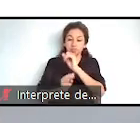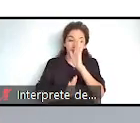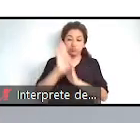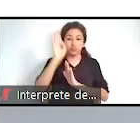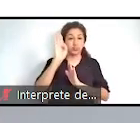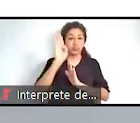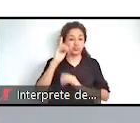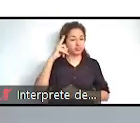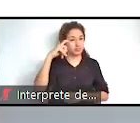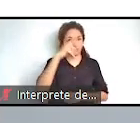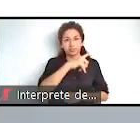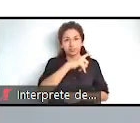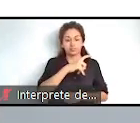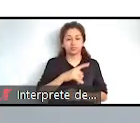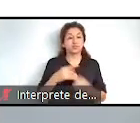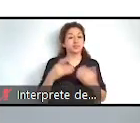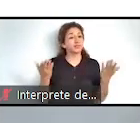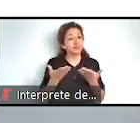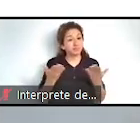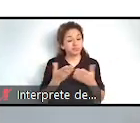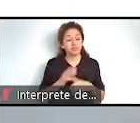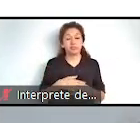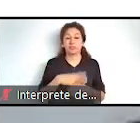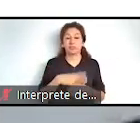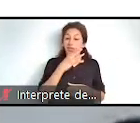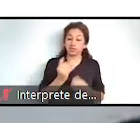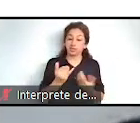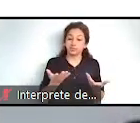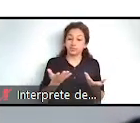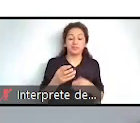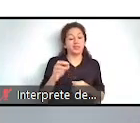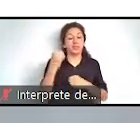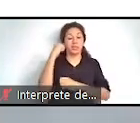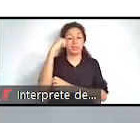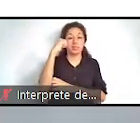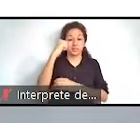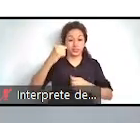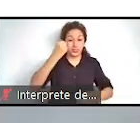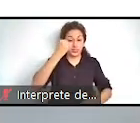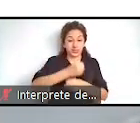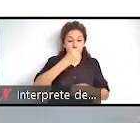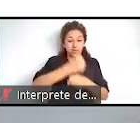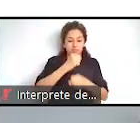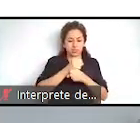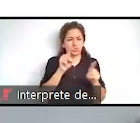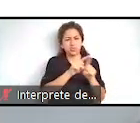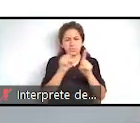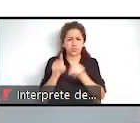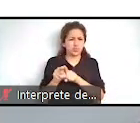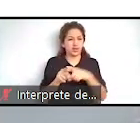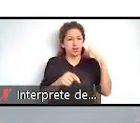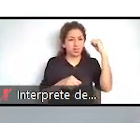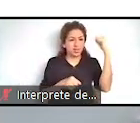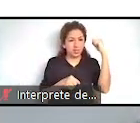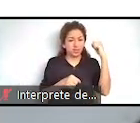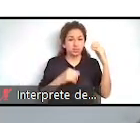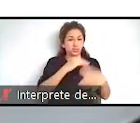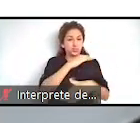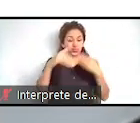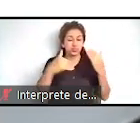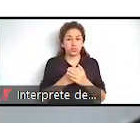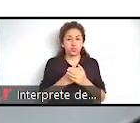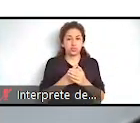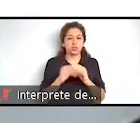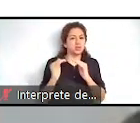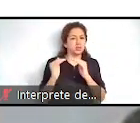them go off the poverty threshold so the right to the job